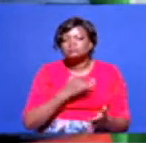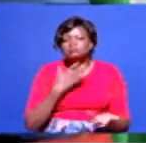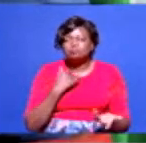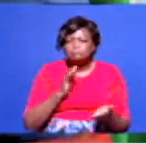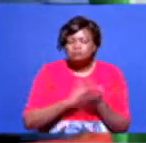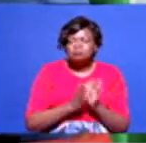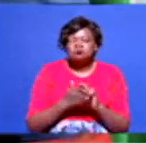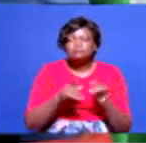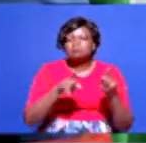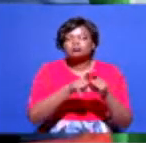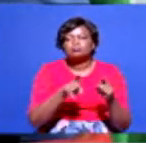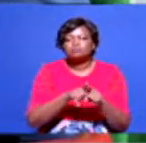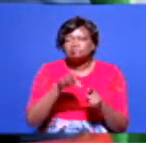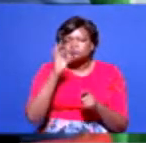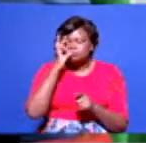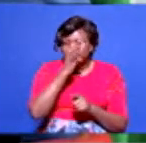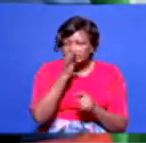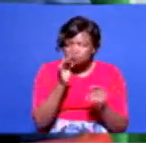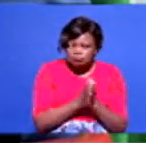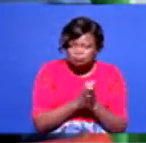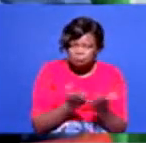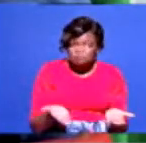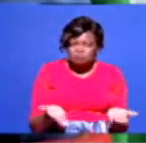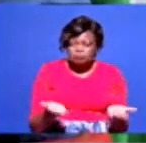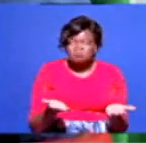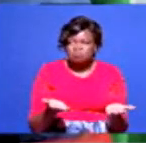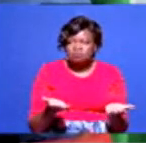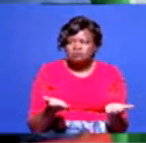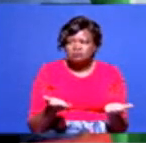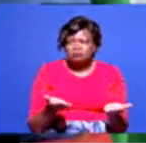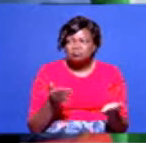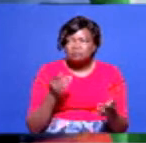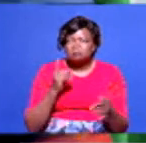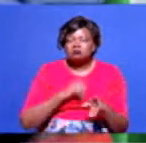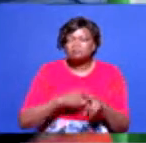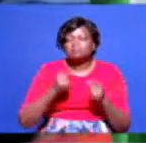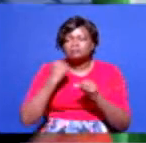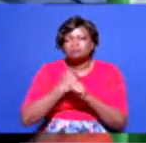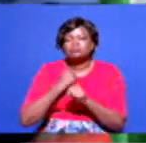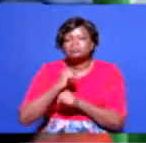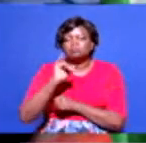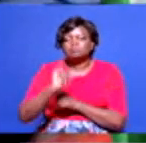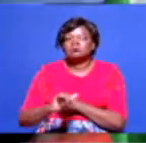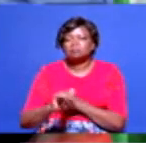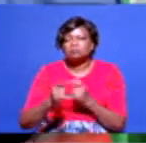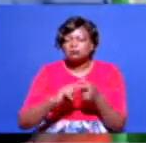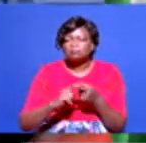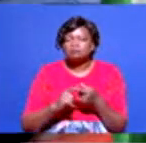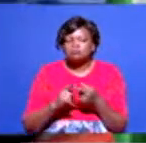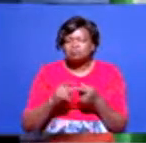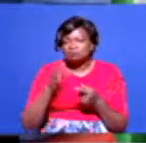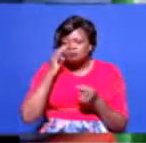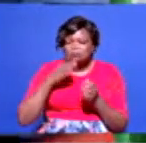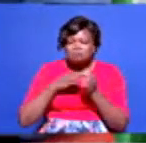him. And in doing so, he led us